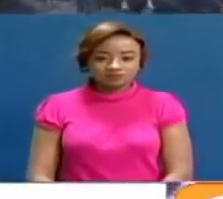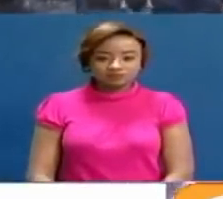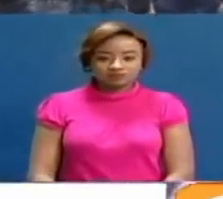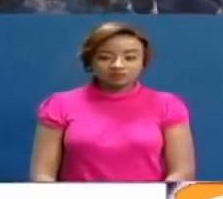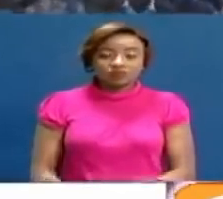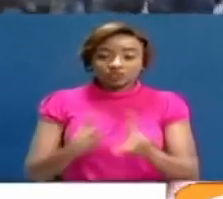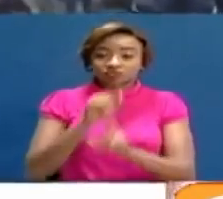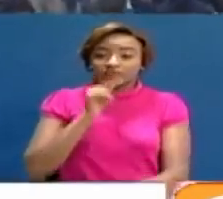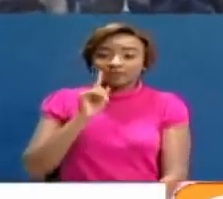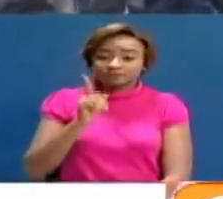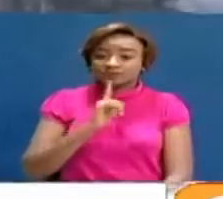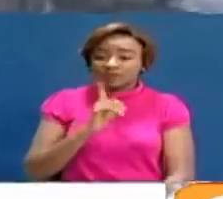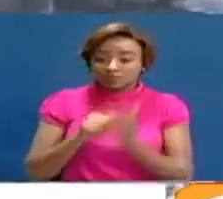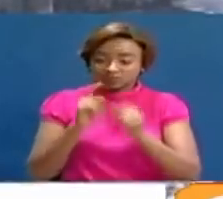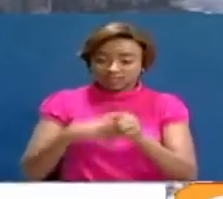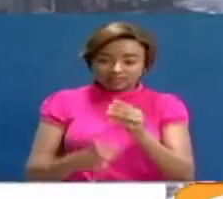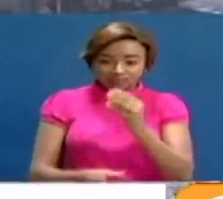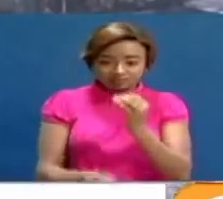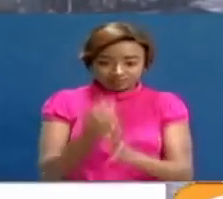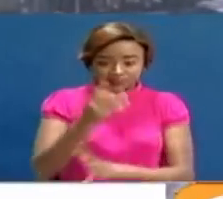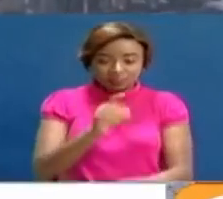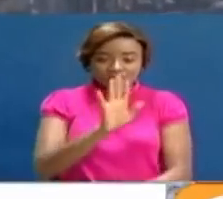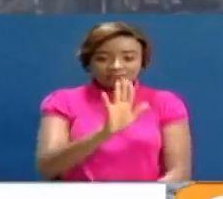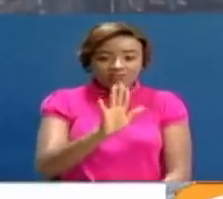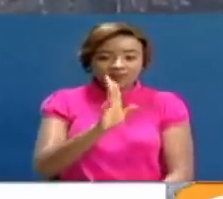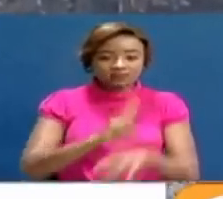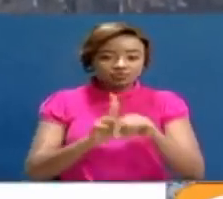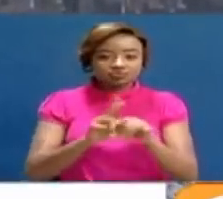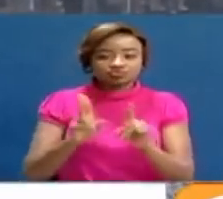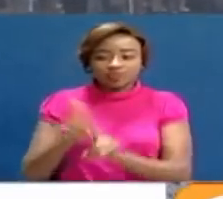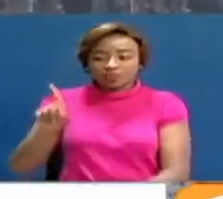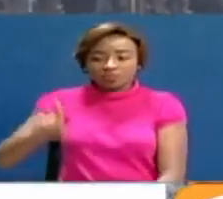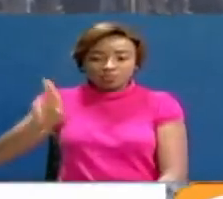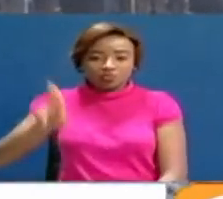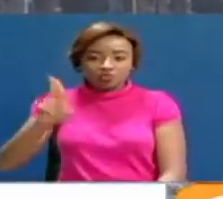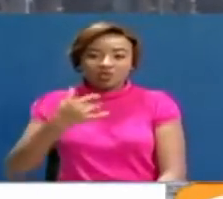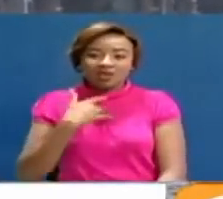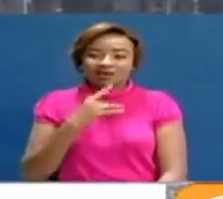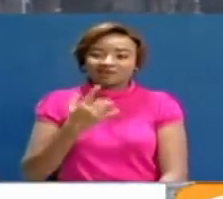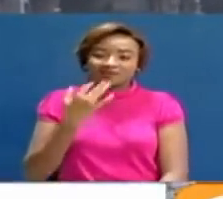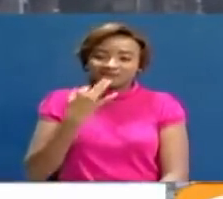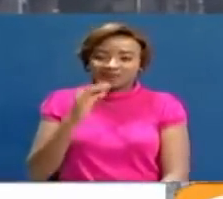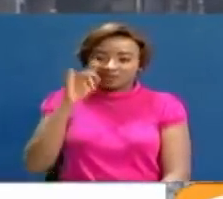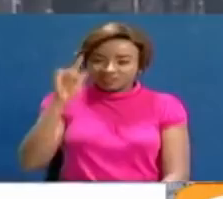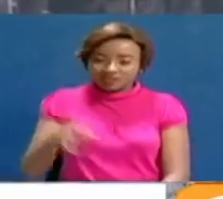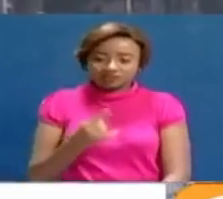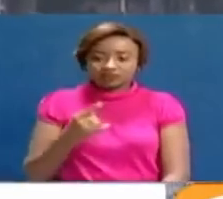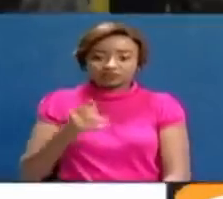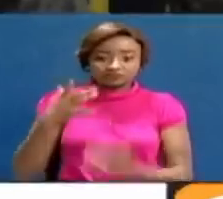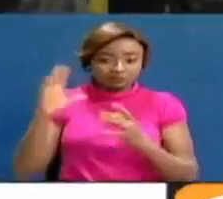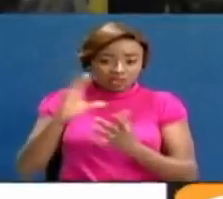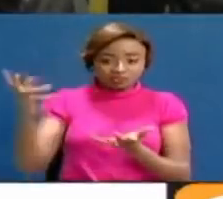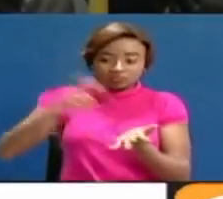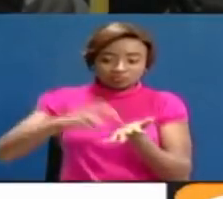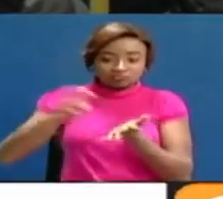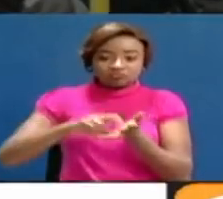Mainga further said that since the launch of the DMUs by President Uhuru Kenyatta, they have ferried more than 200,000 passengers, and with six more DMUs expected